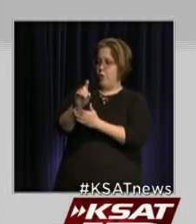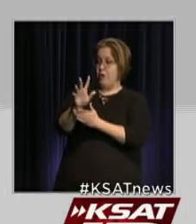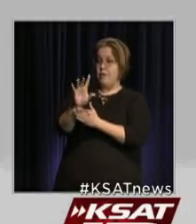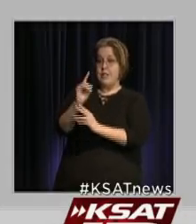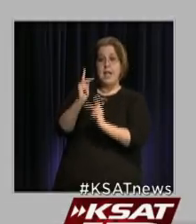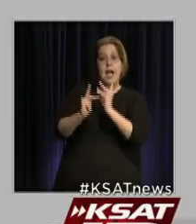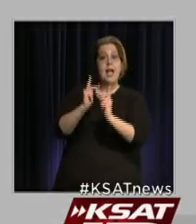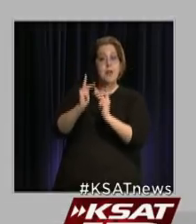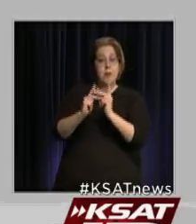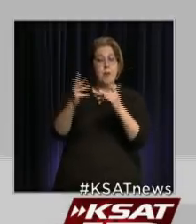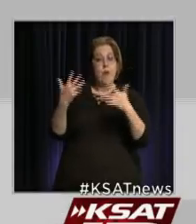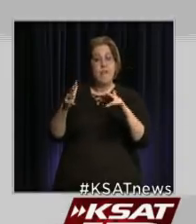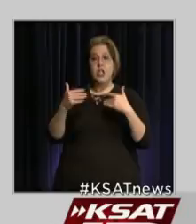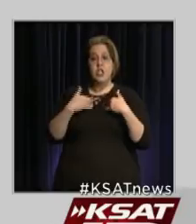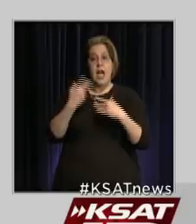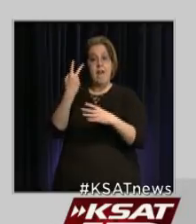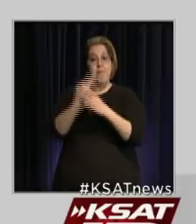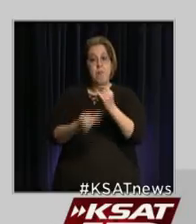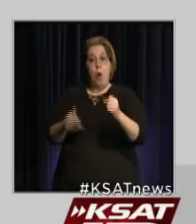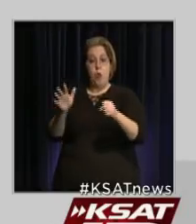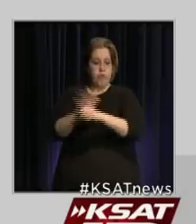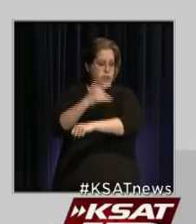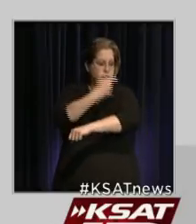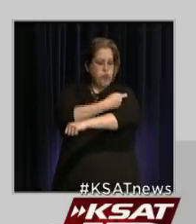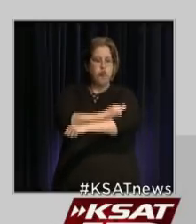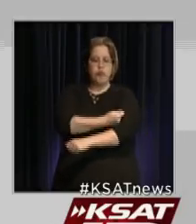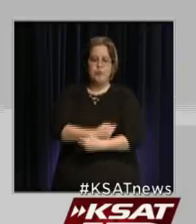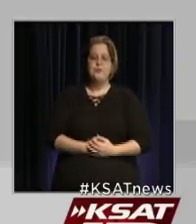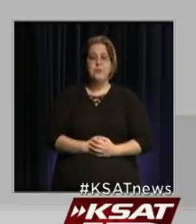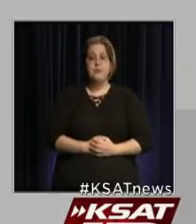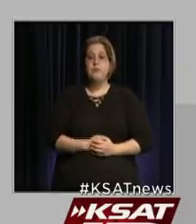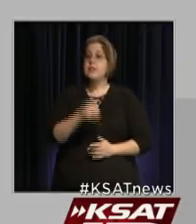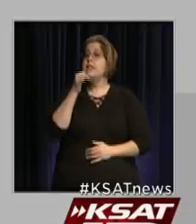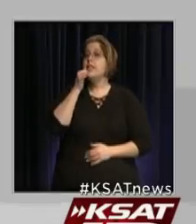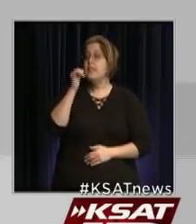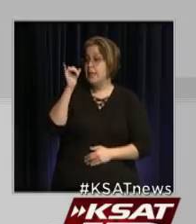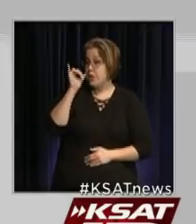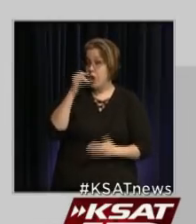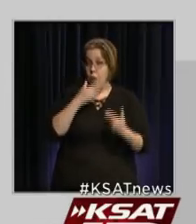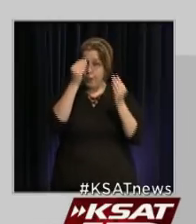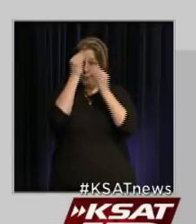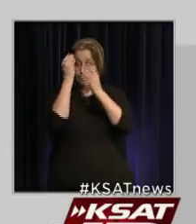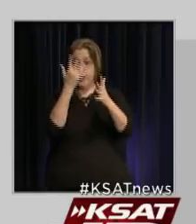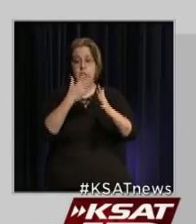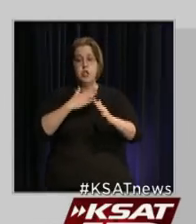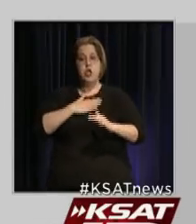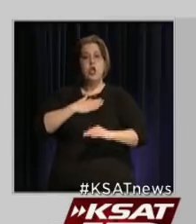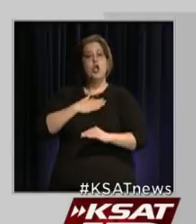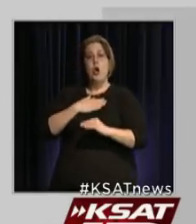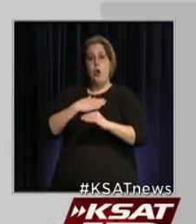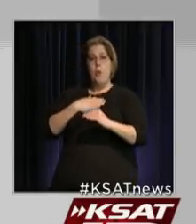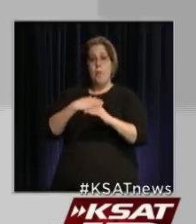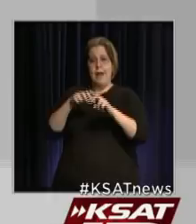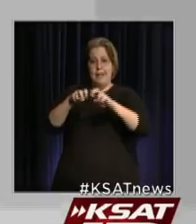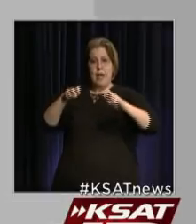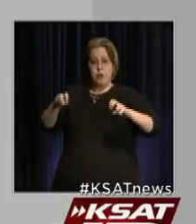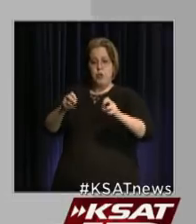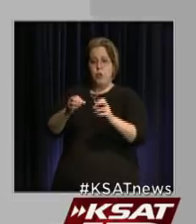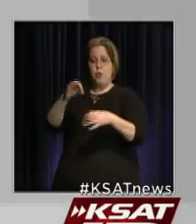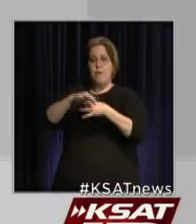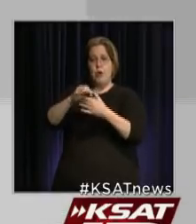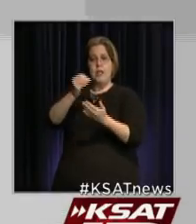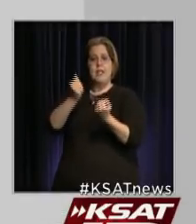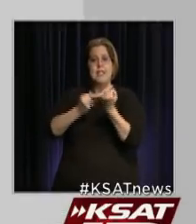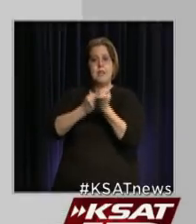294,158 people are fully vaccinated in our community. Yesterday, I want to update you, my council colleagues and I voted in favor of